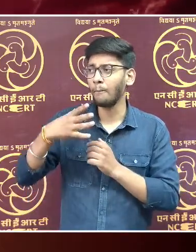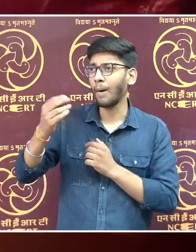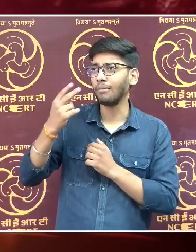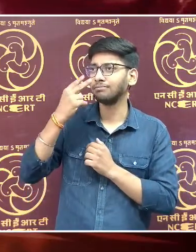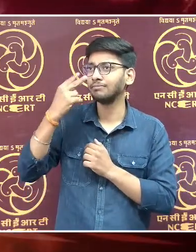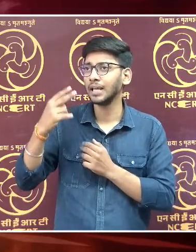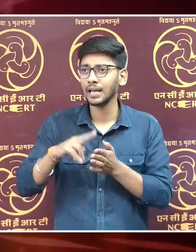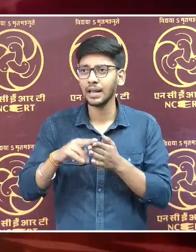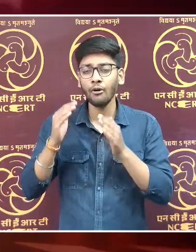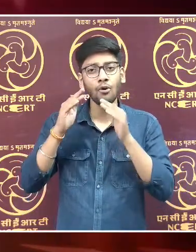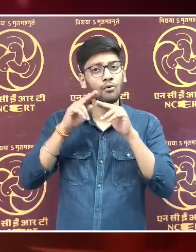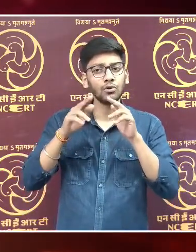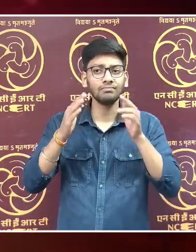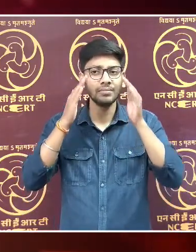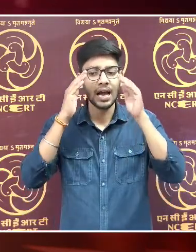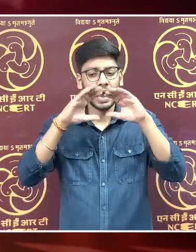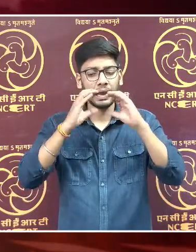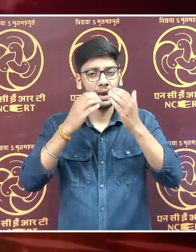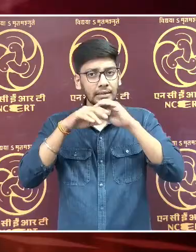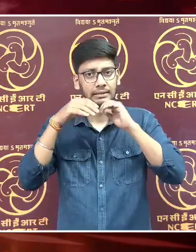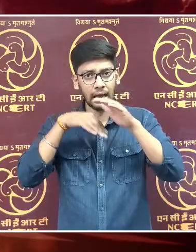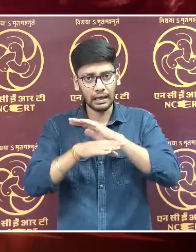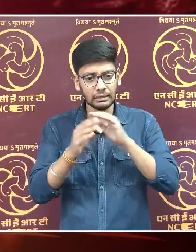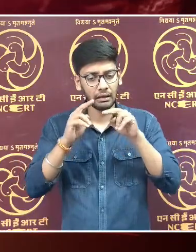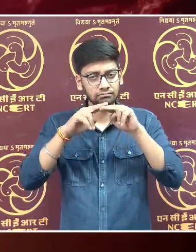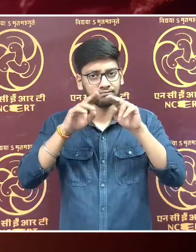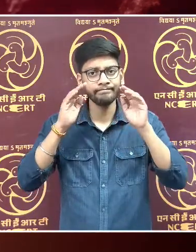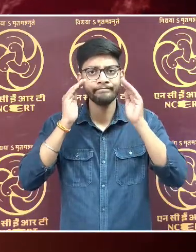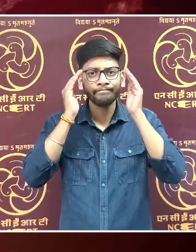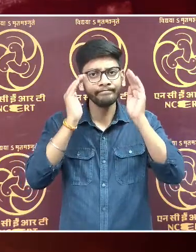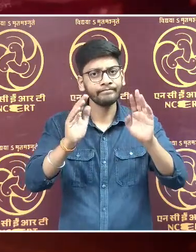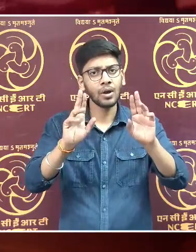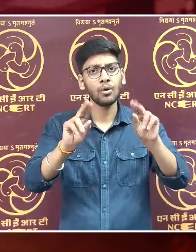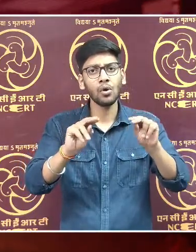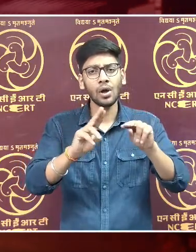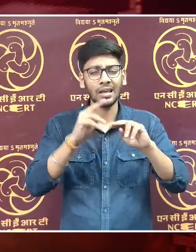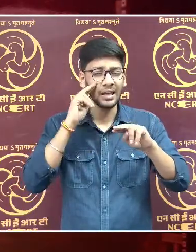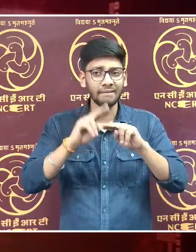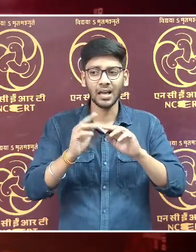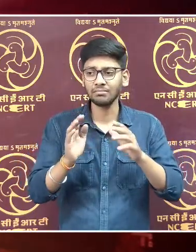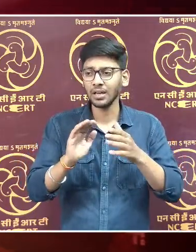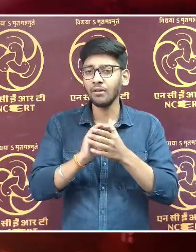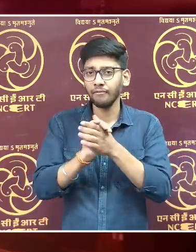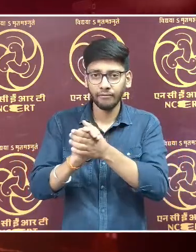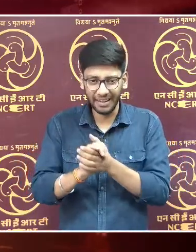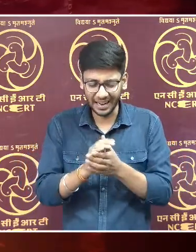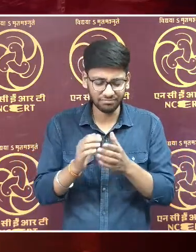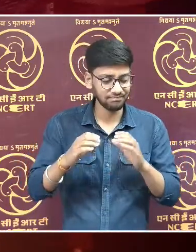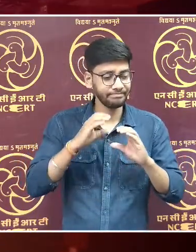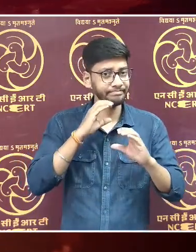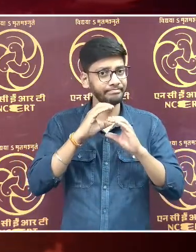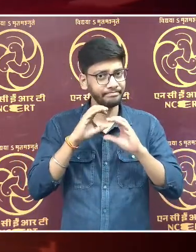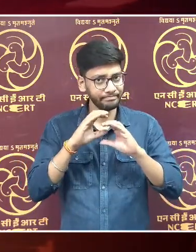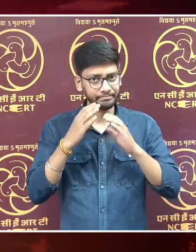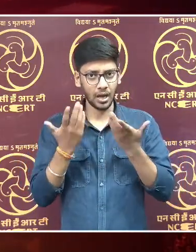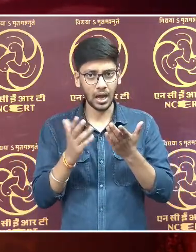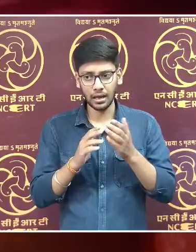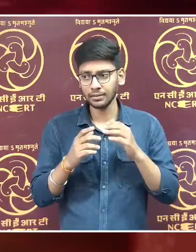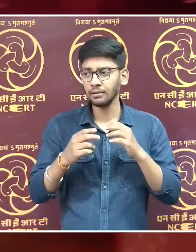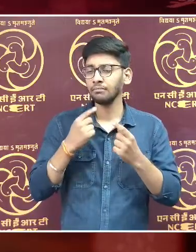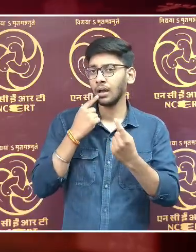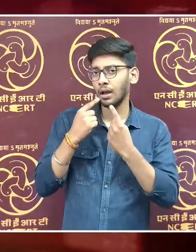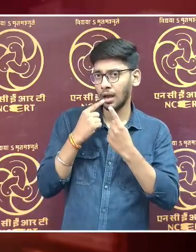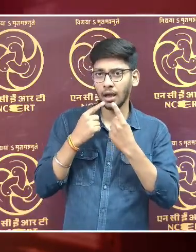very quickly. Or when the classmates are talking, the child will not interfere, means be a part of